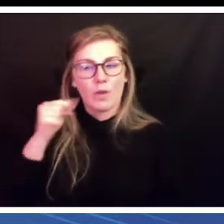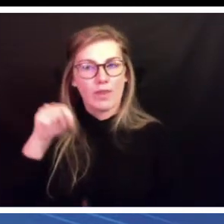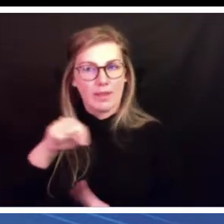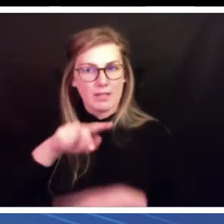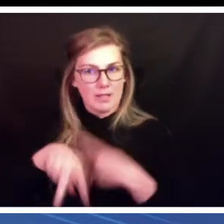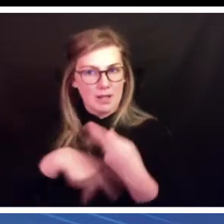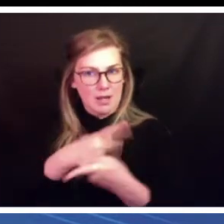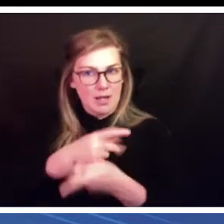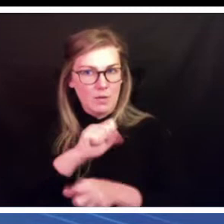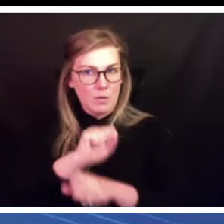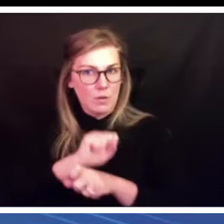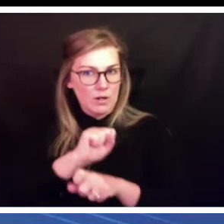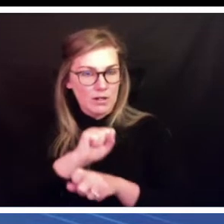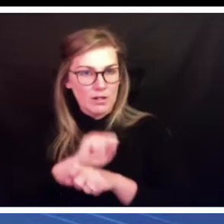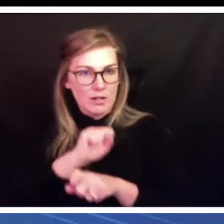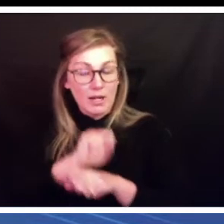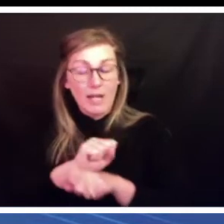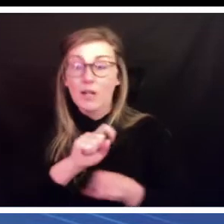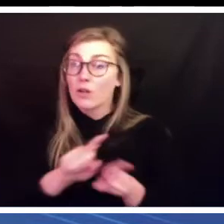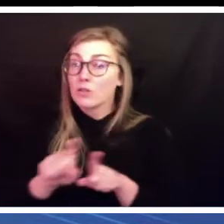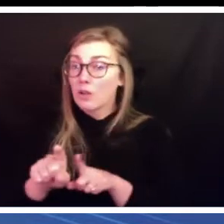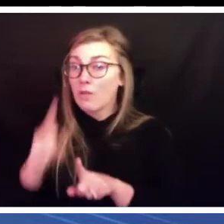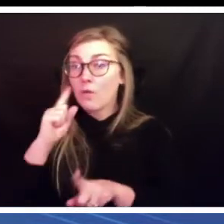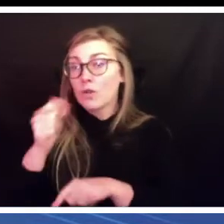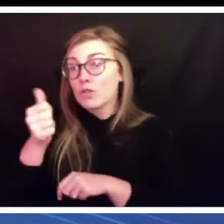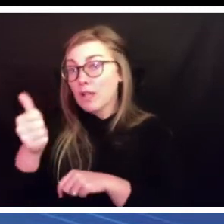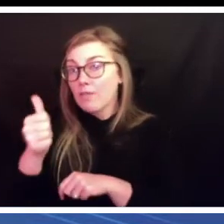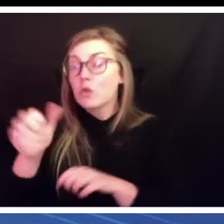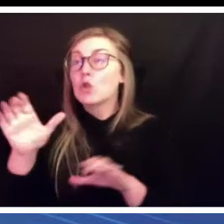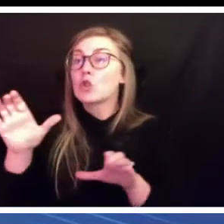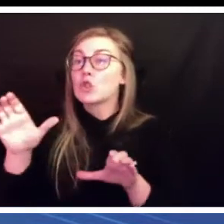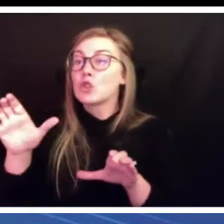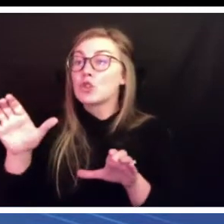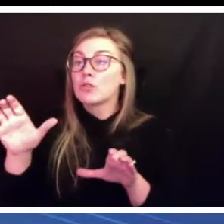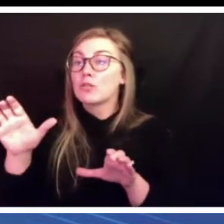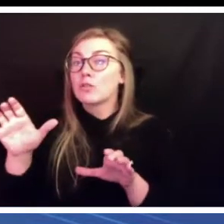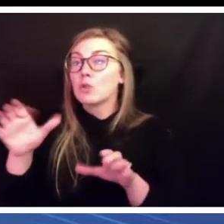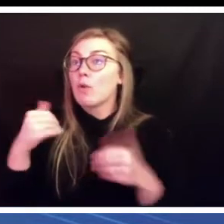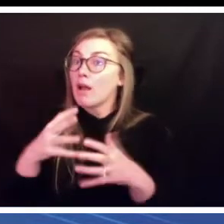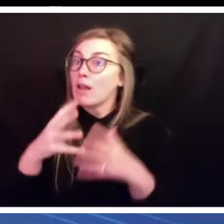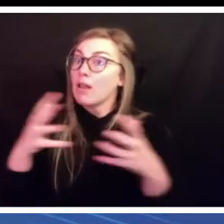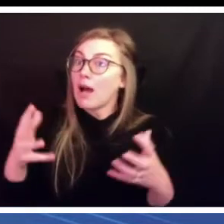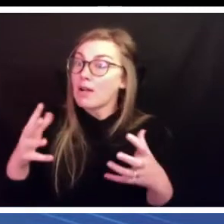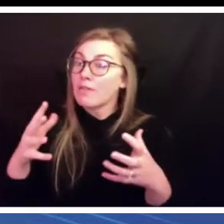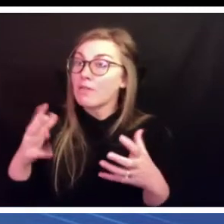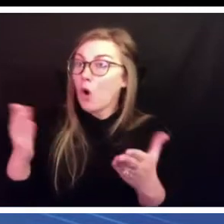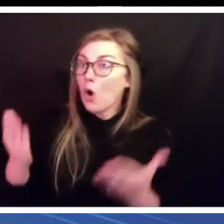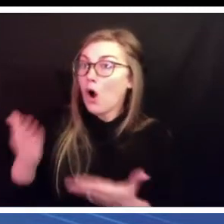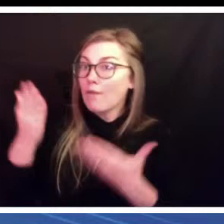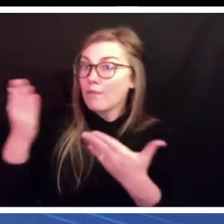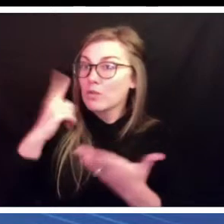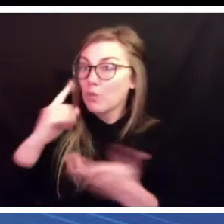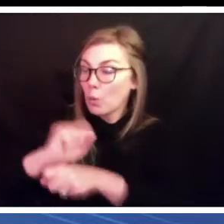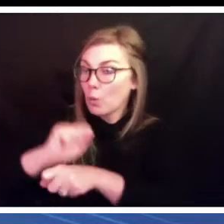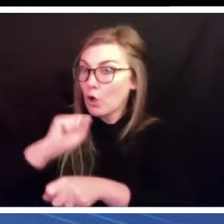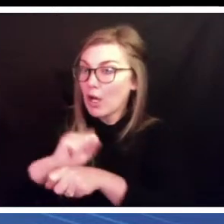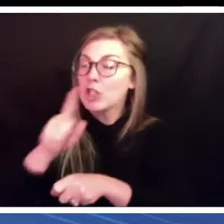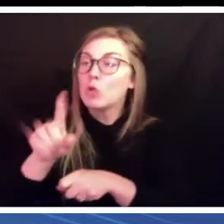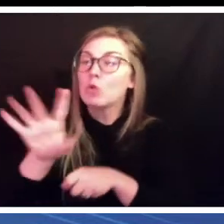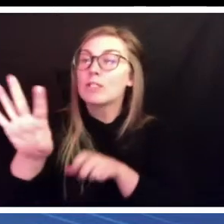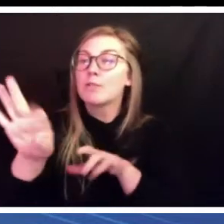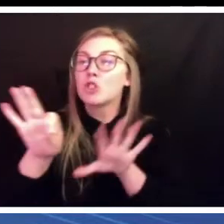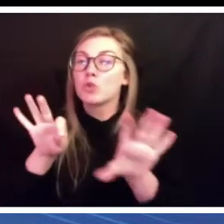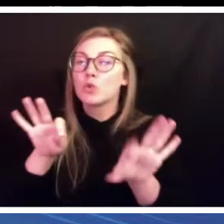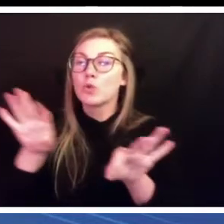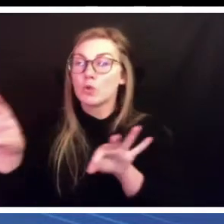a lot of work come your way that you're, you're choosing what you, um, decide to work on that, you know, both in just like maybe